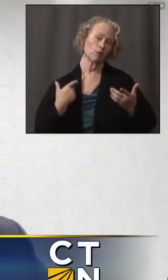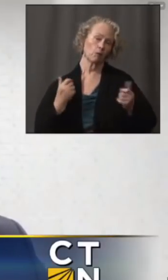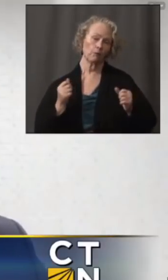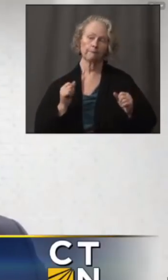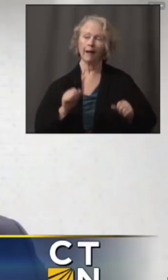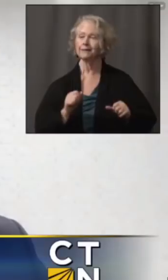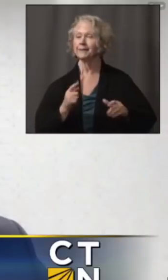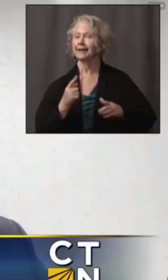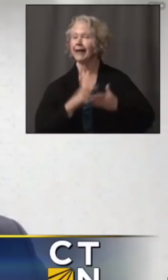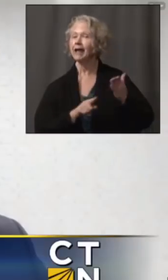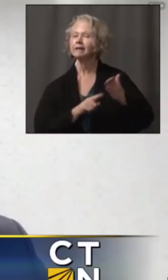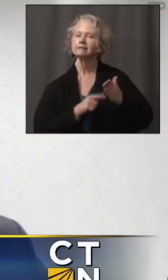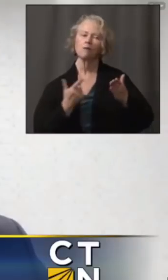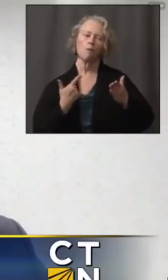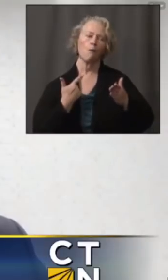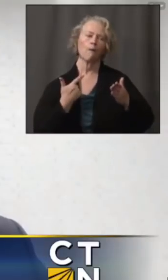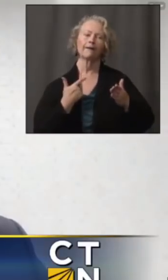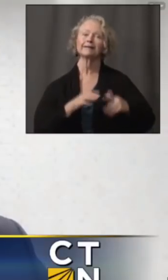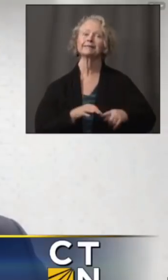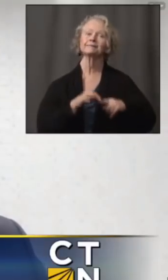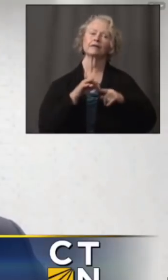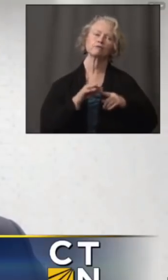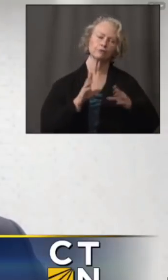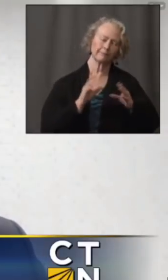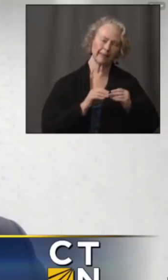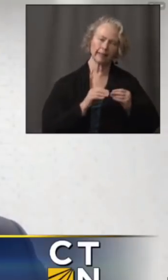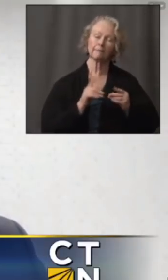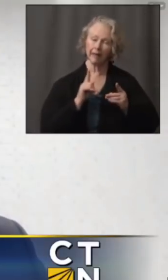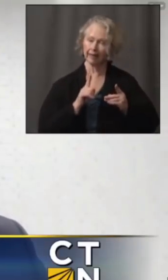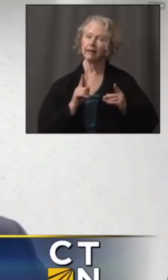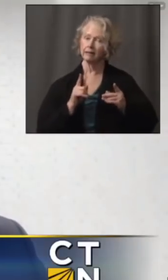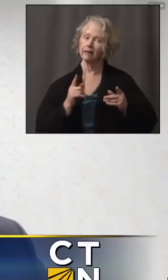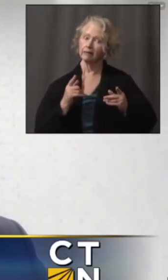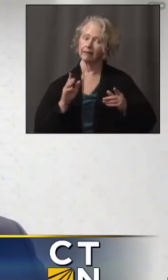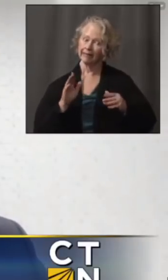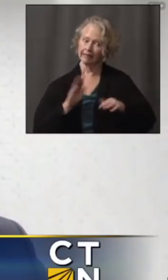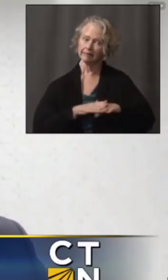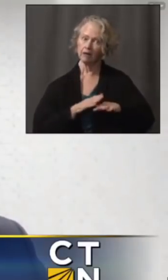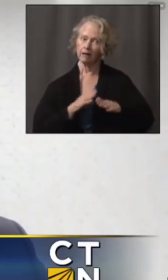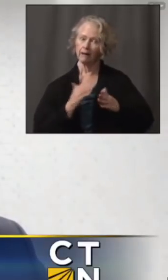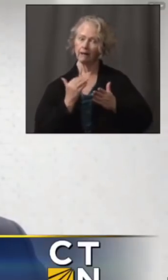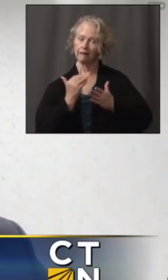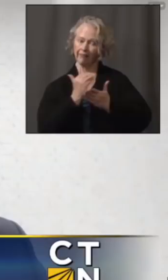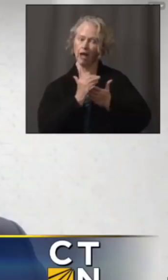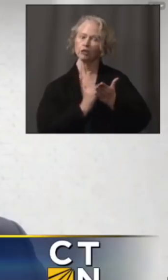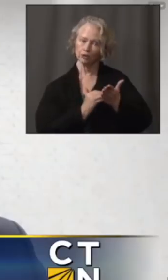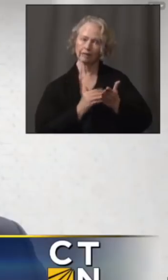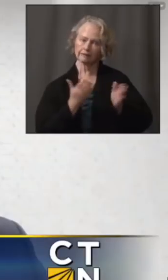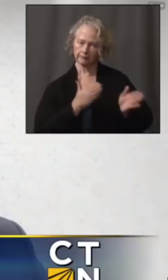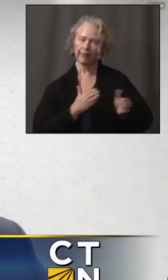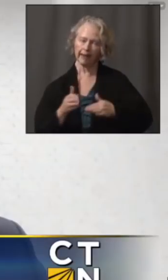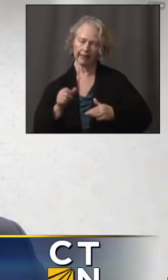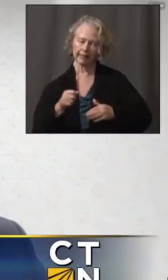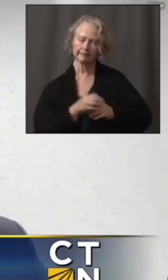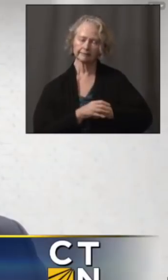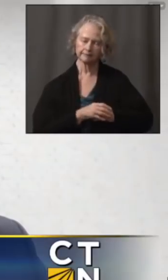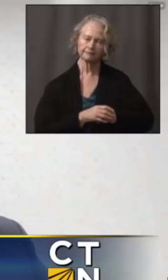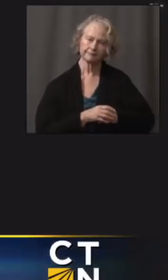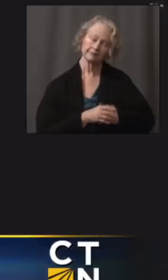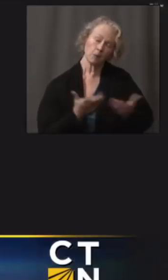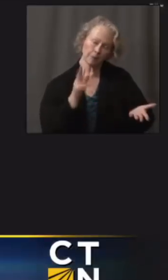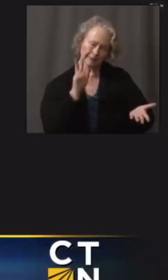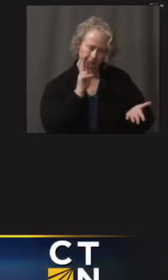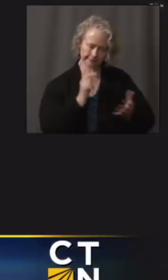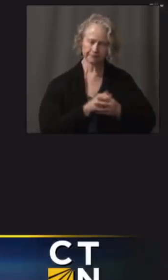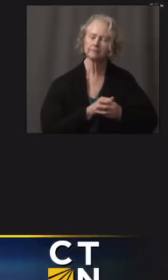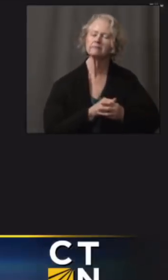canceled, we can have a special meeting, but right now that is on the agenda and the horizon at this time. Stay tuned. Thanks.